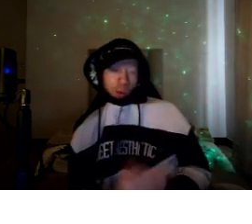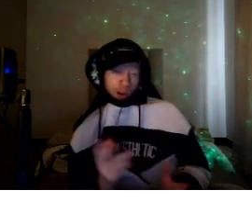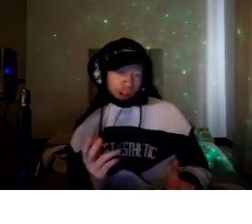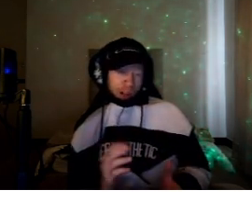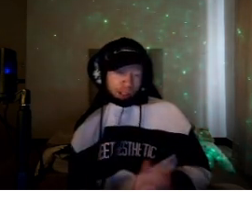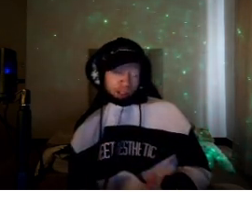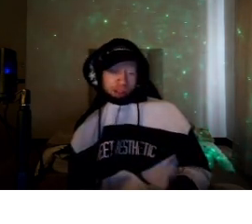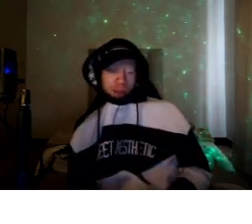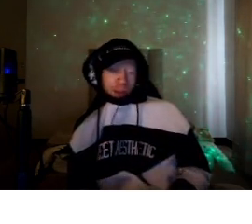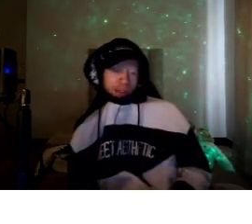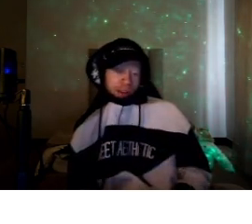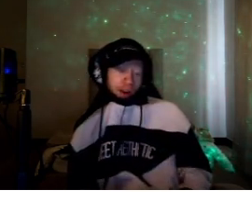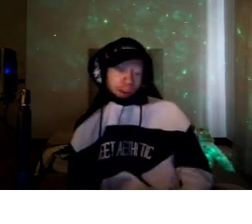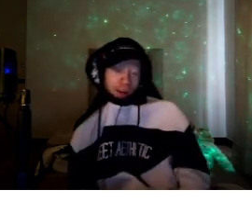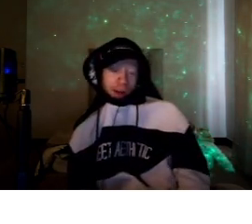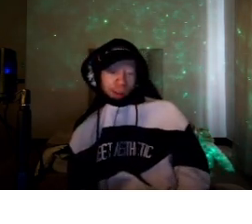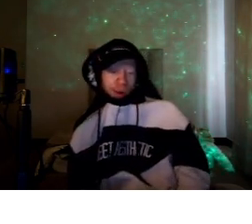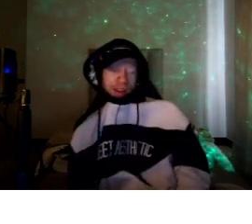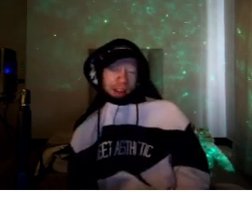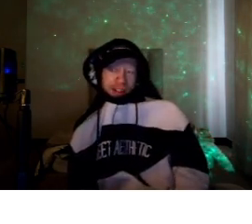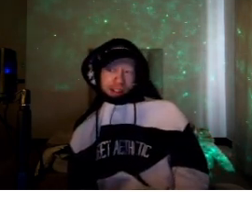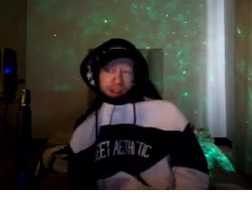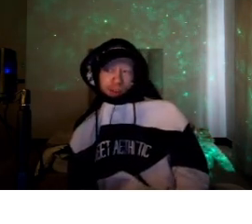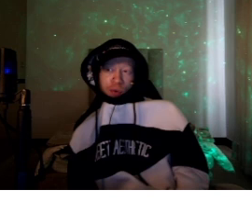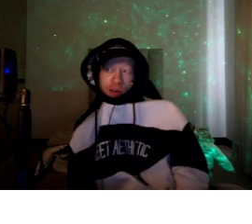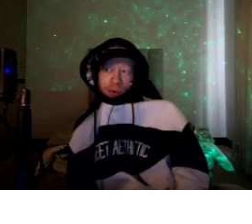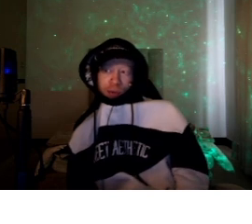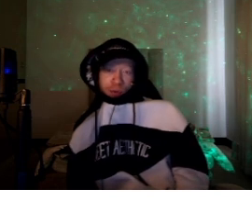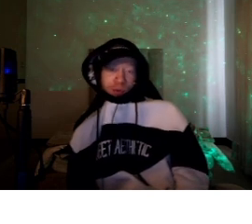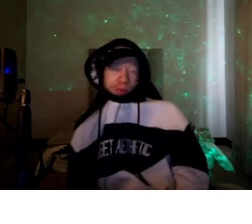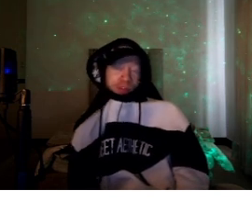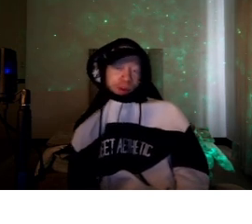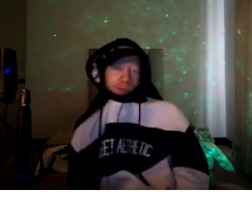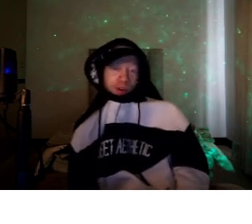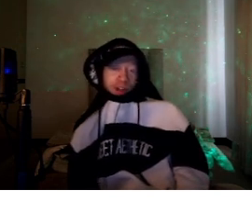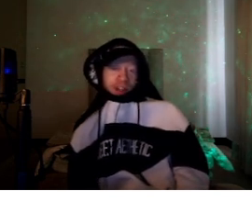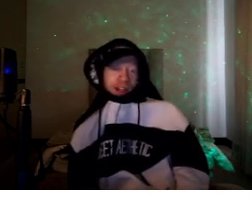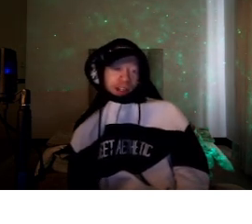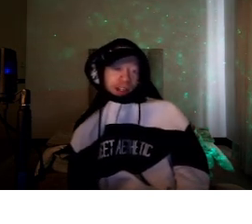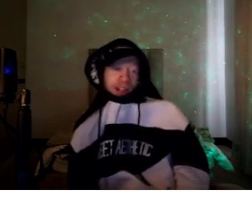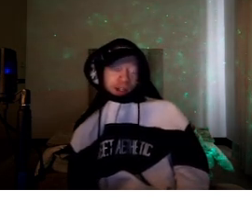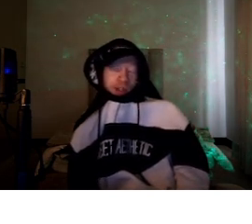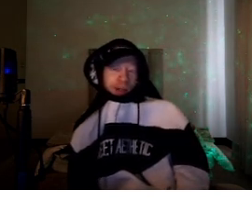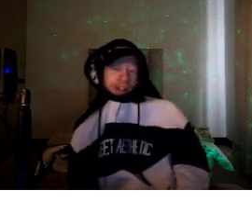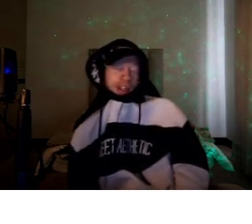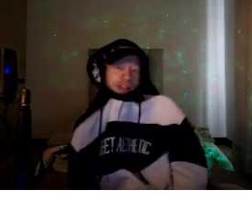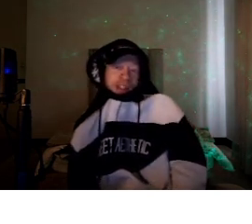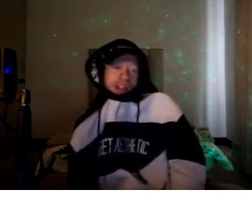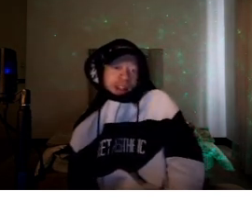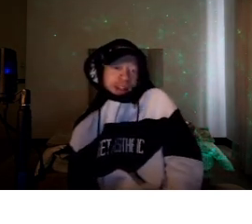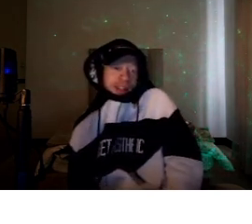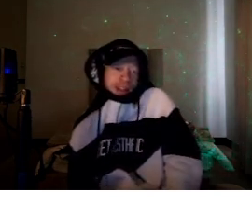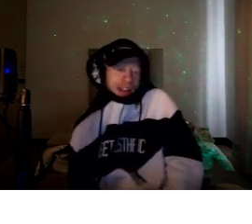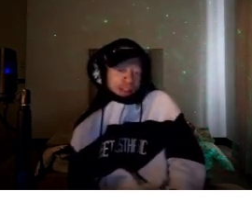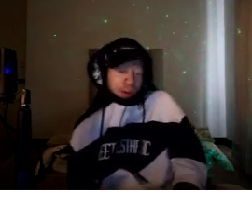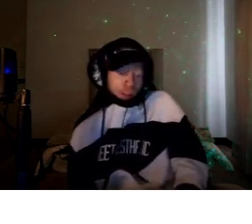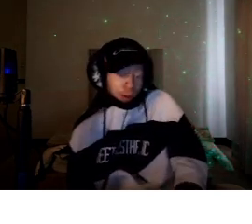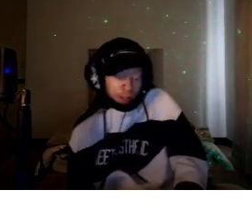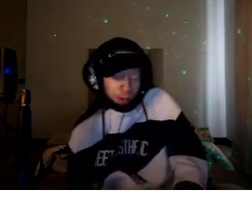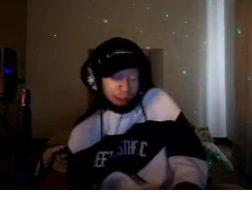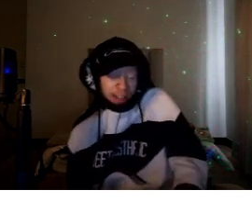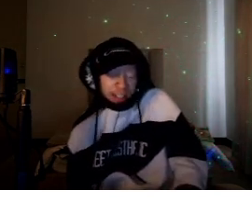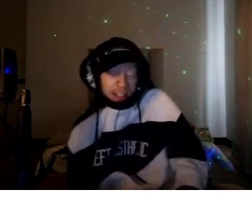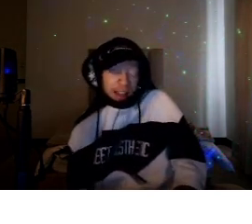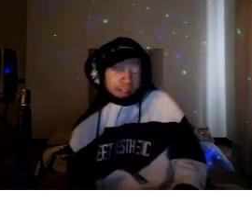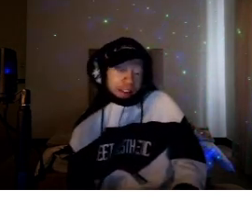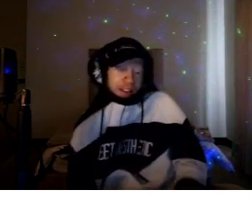categorize work. Because, some people say, oh, well, podcasting is not work or YouTube is not work. At the end of the day, it's like if you're putting